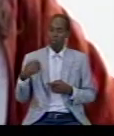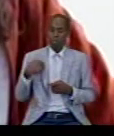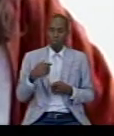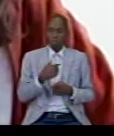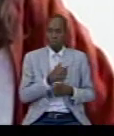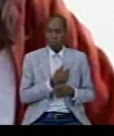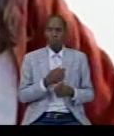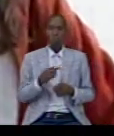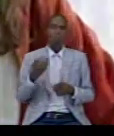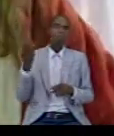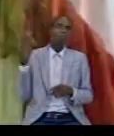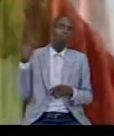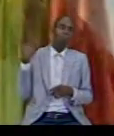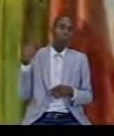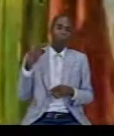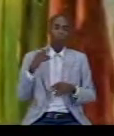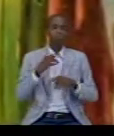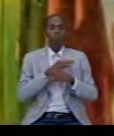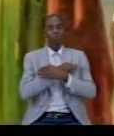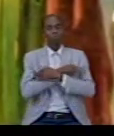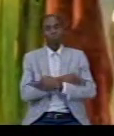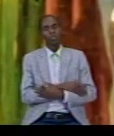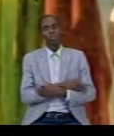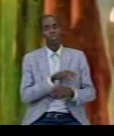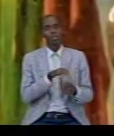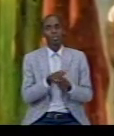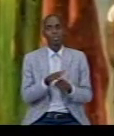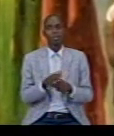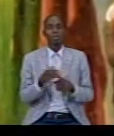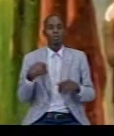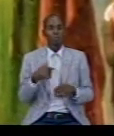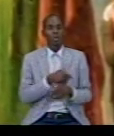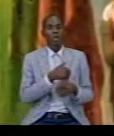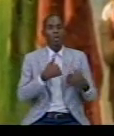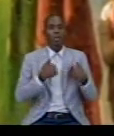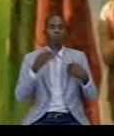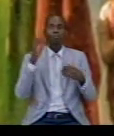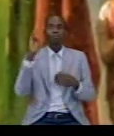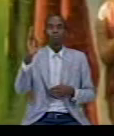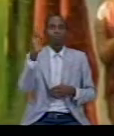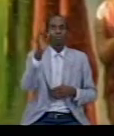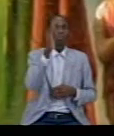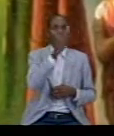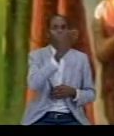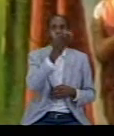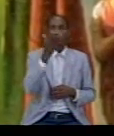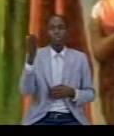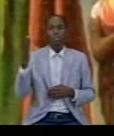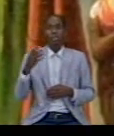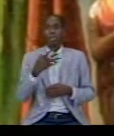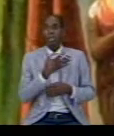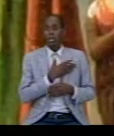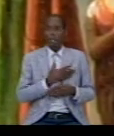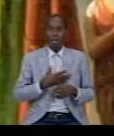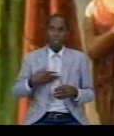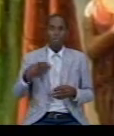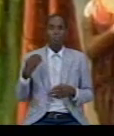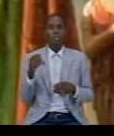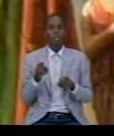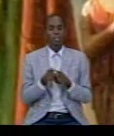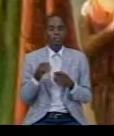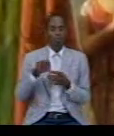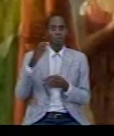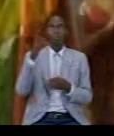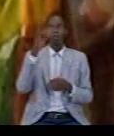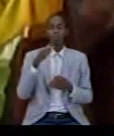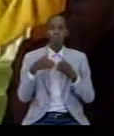back long time enough. Now we have preached the gospel in all those places as the Spirit of the Lord has directed us.